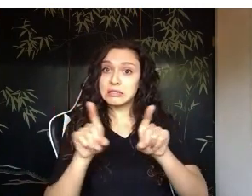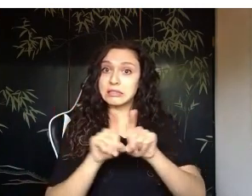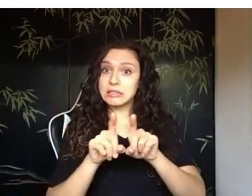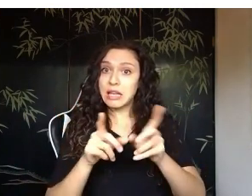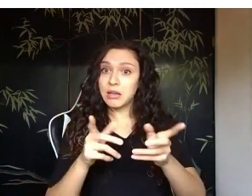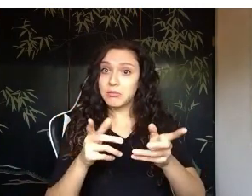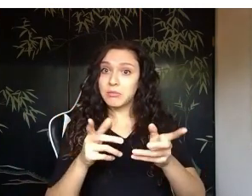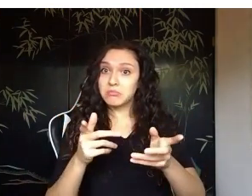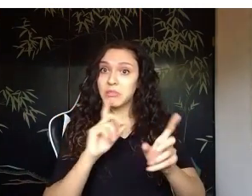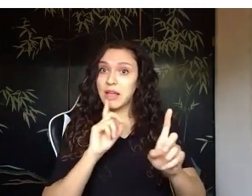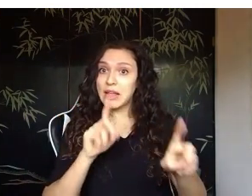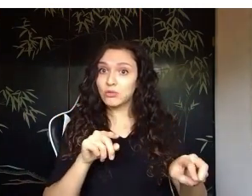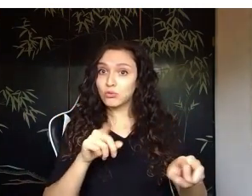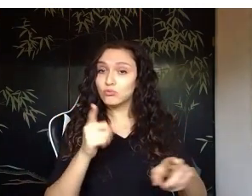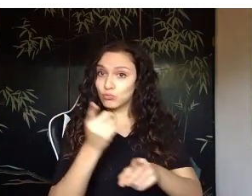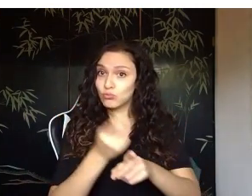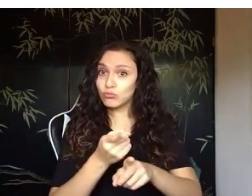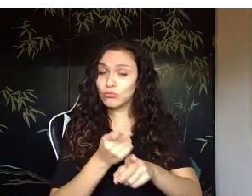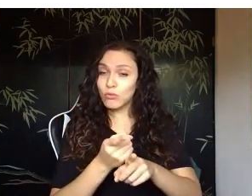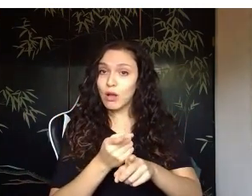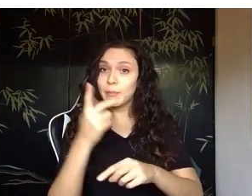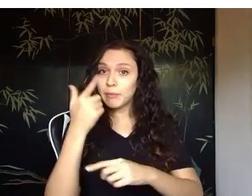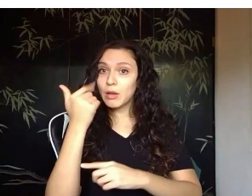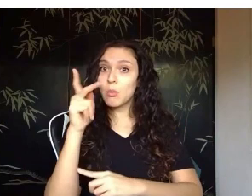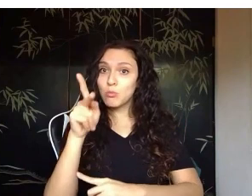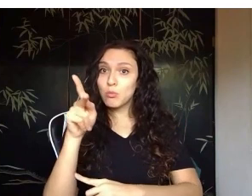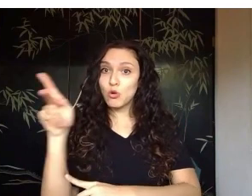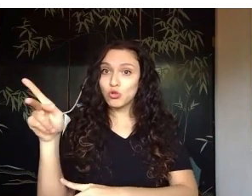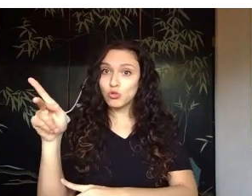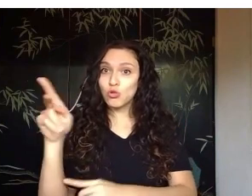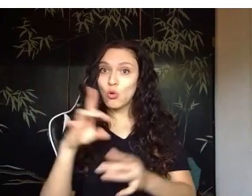you would still be correct in knowing that it's a proportional